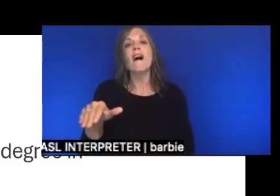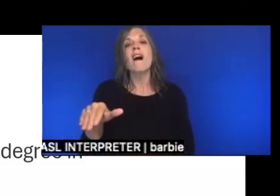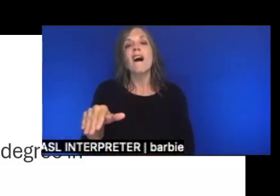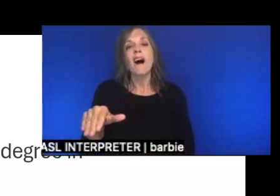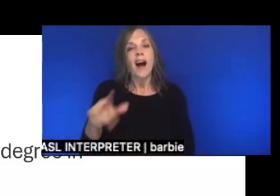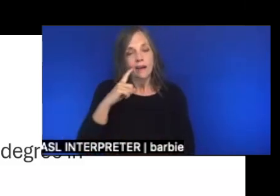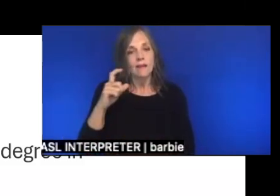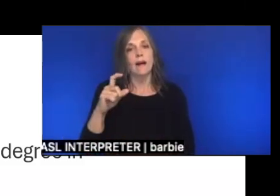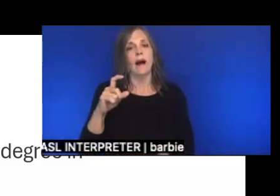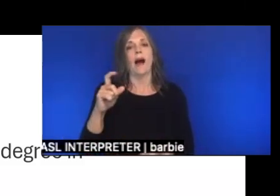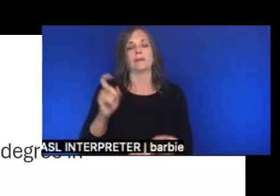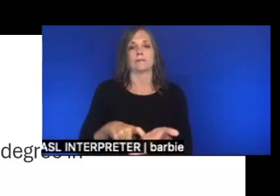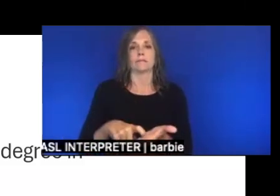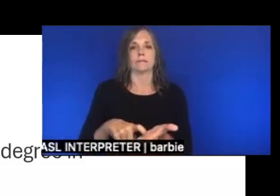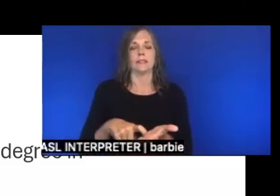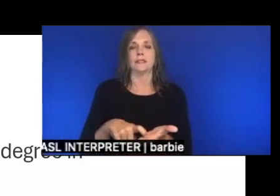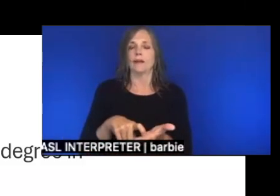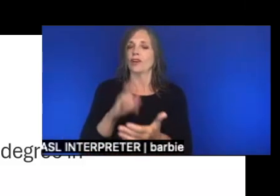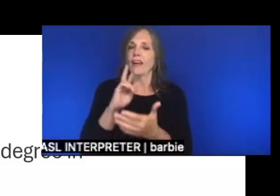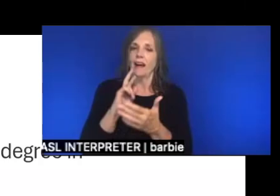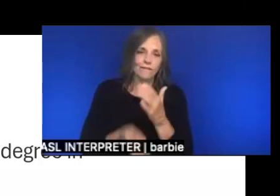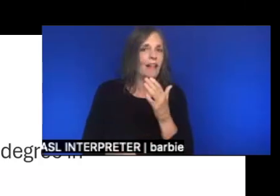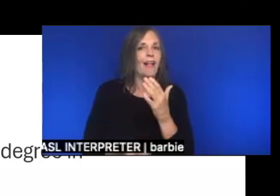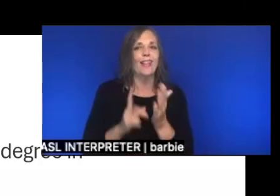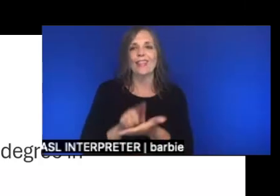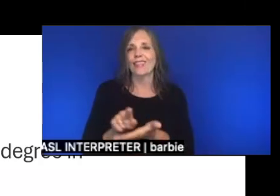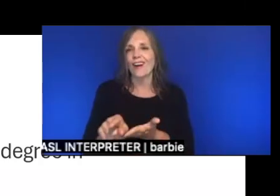discovered and fell in love really. I was struck